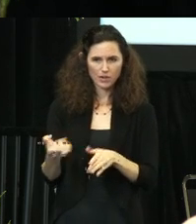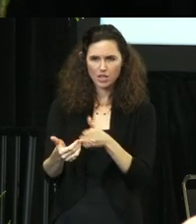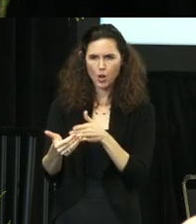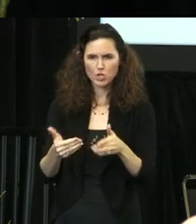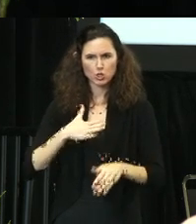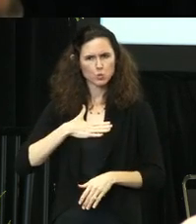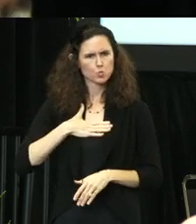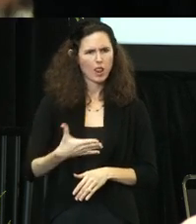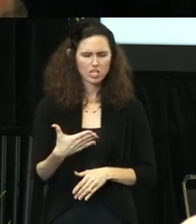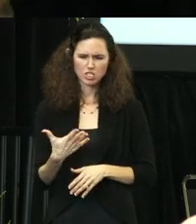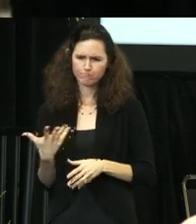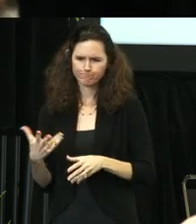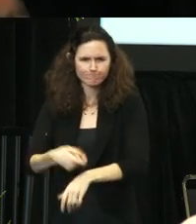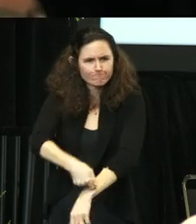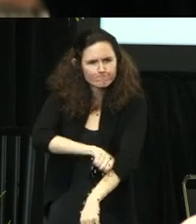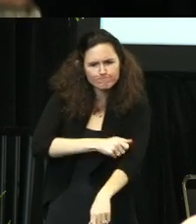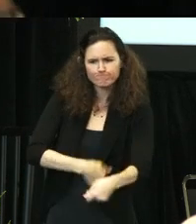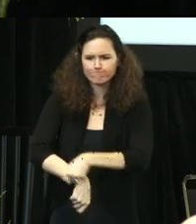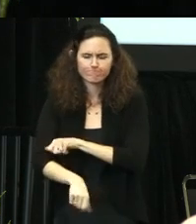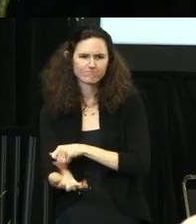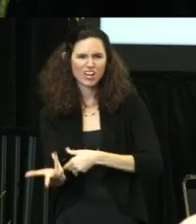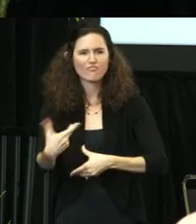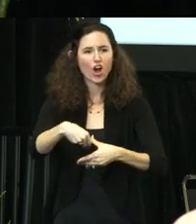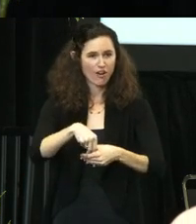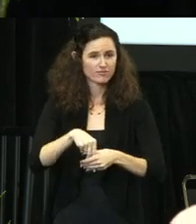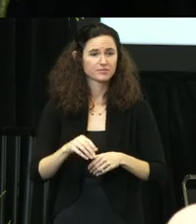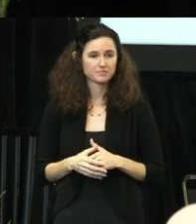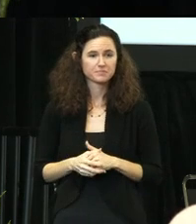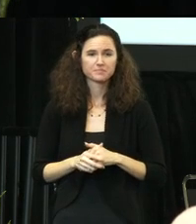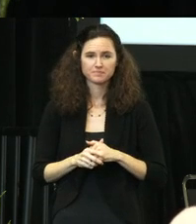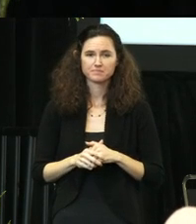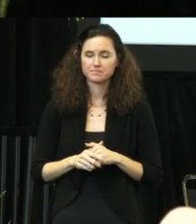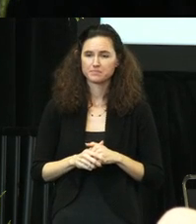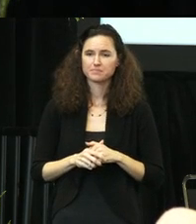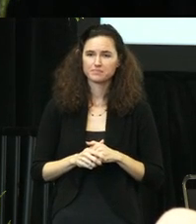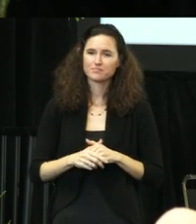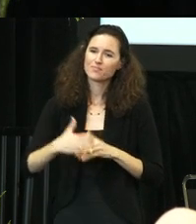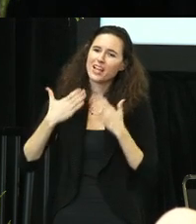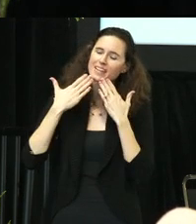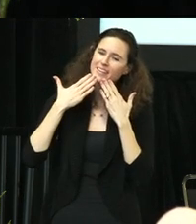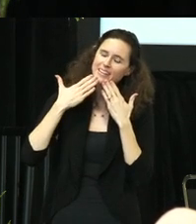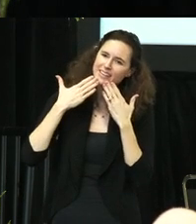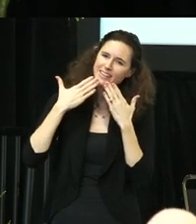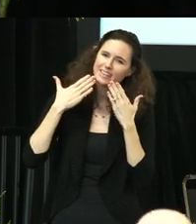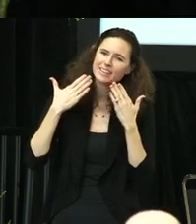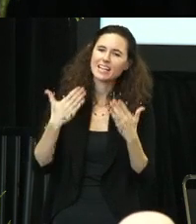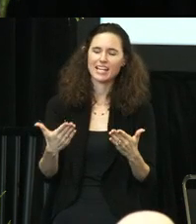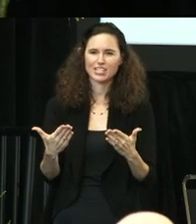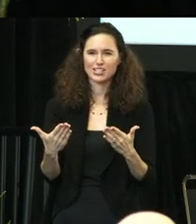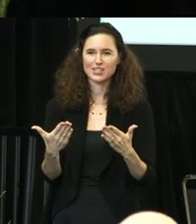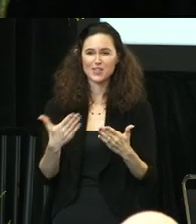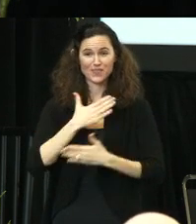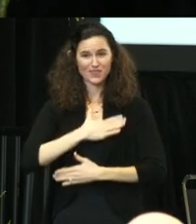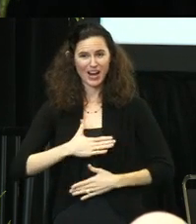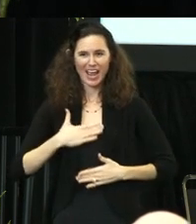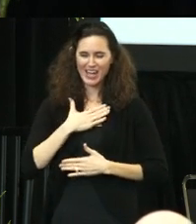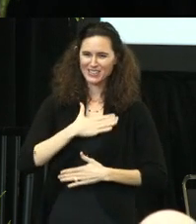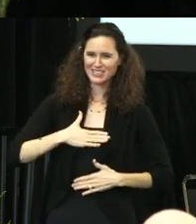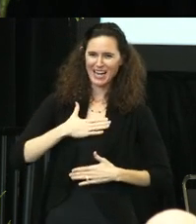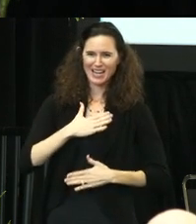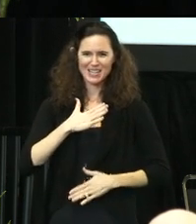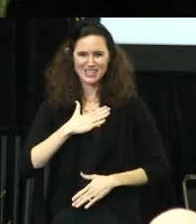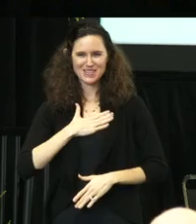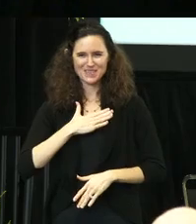hands dirty and get sawdust all over her. So thank you for entertaining my